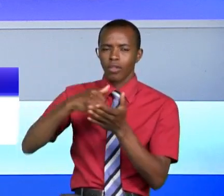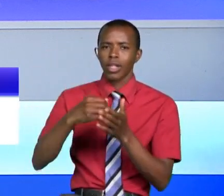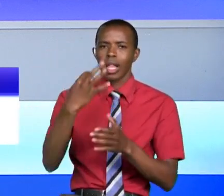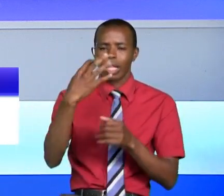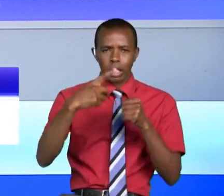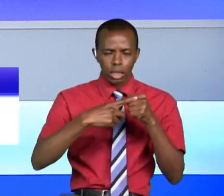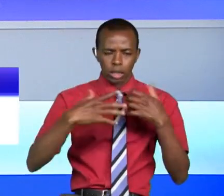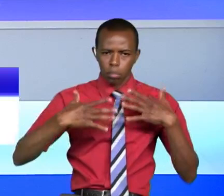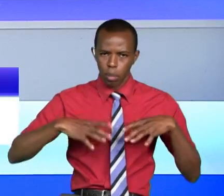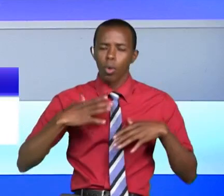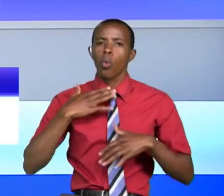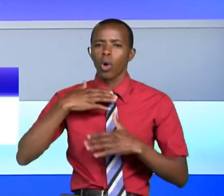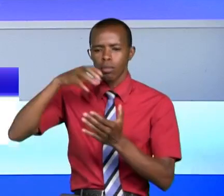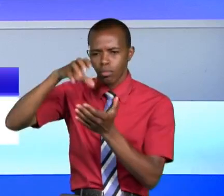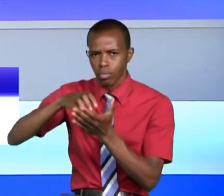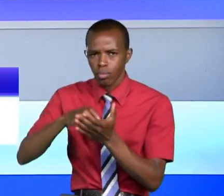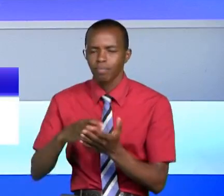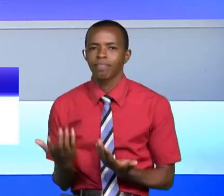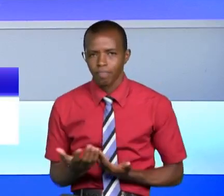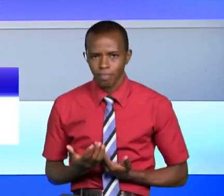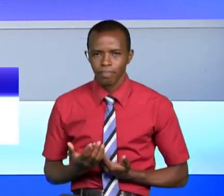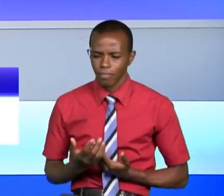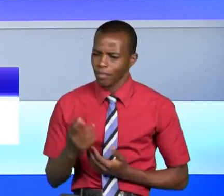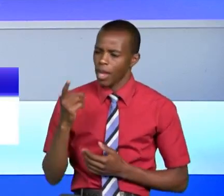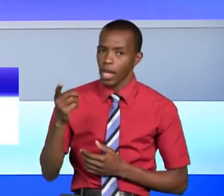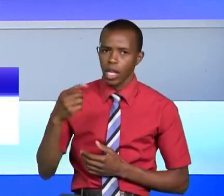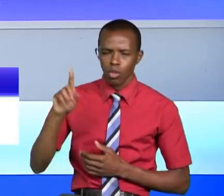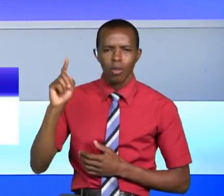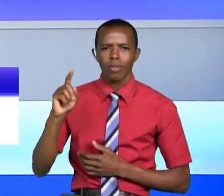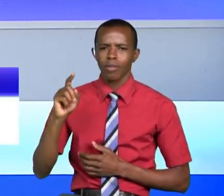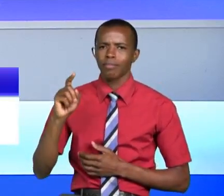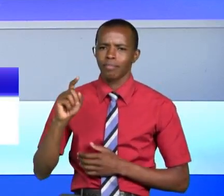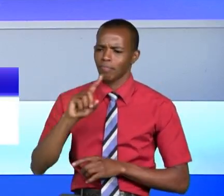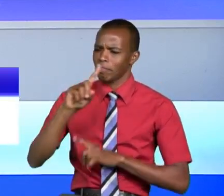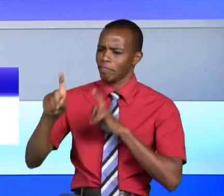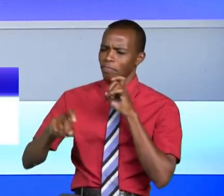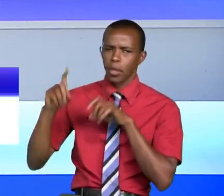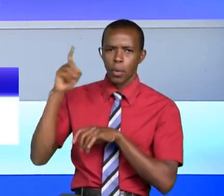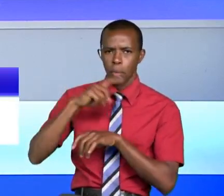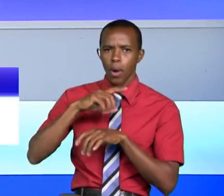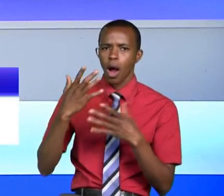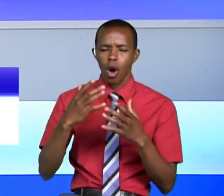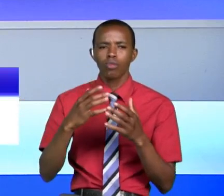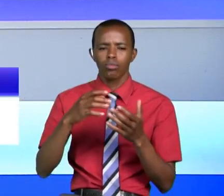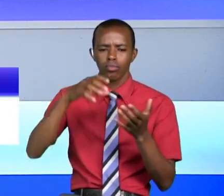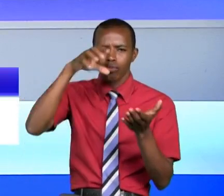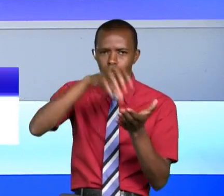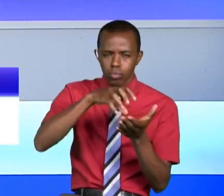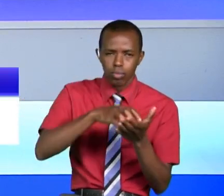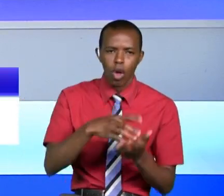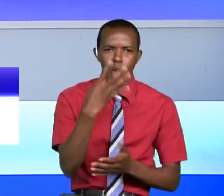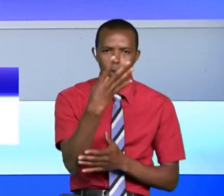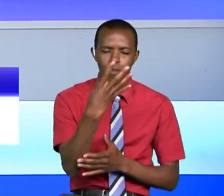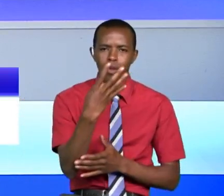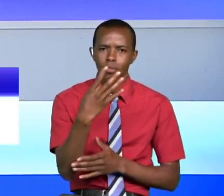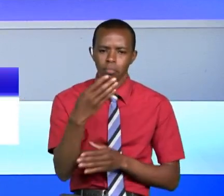hopefuls eyeing the IEBC commissioner positions. Kiluku found herself in hot soup after her ability to replace the four who resigned was questioned